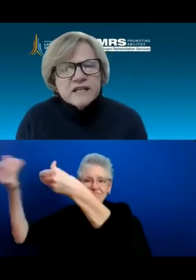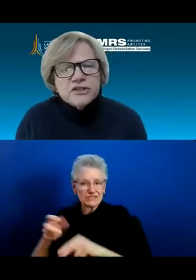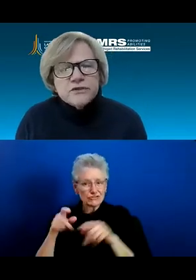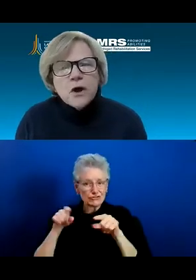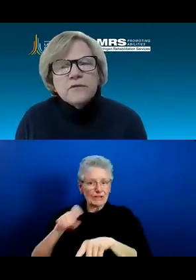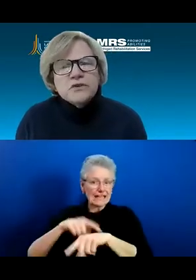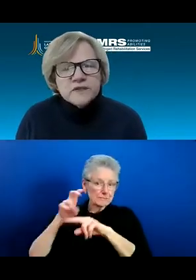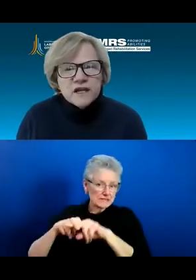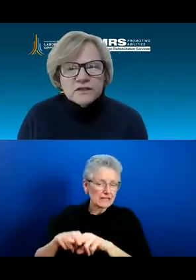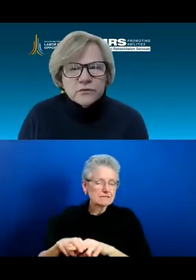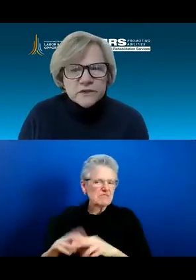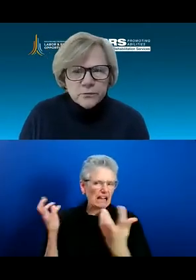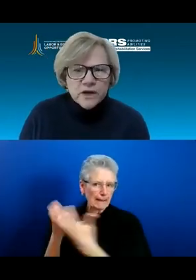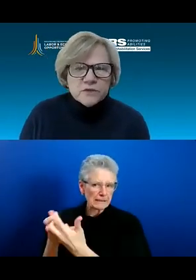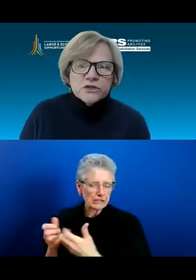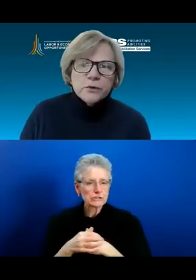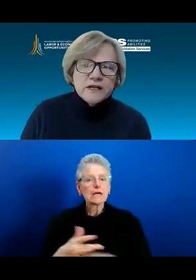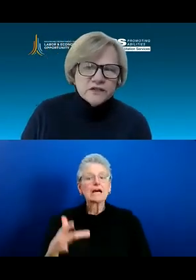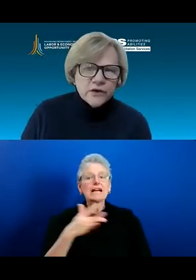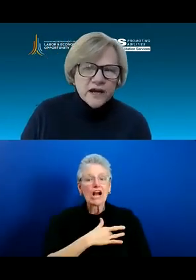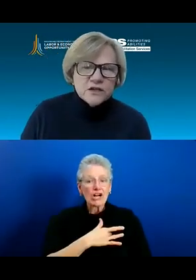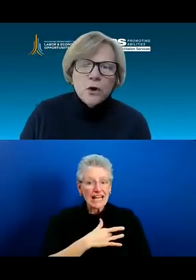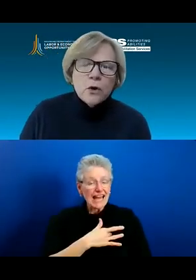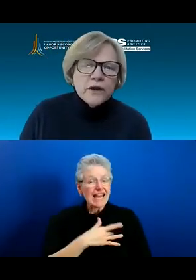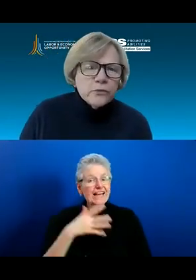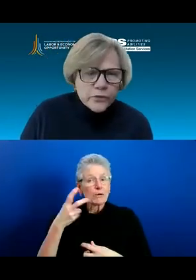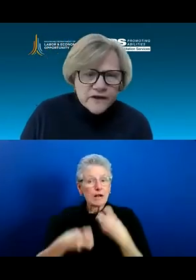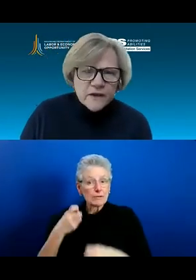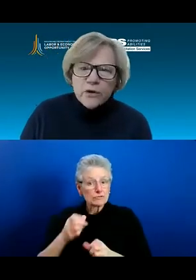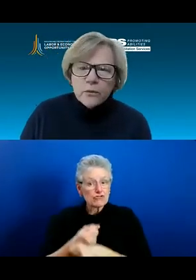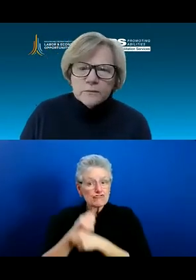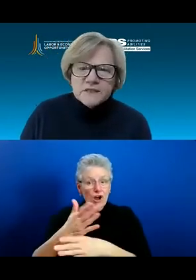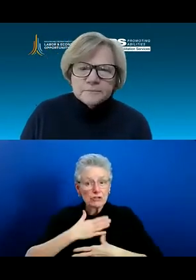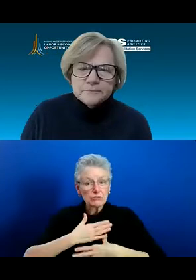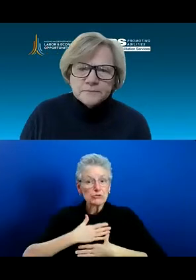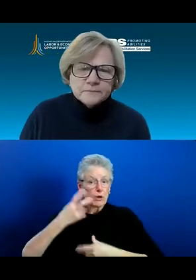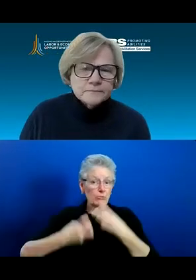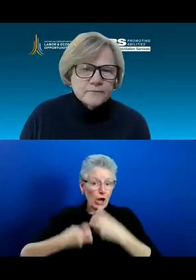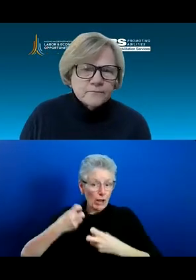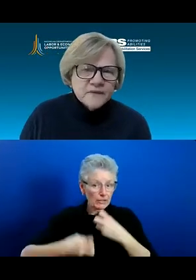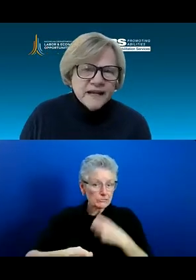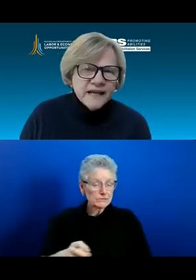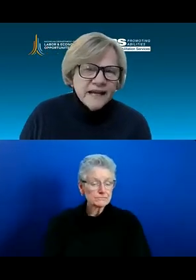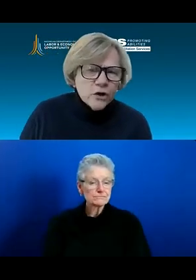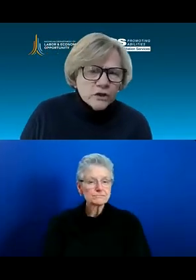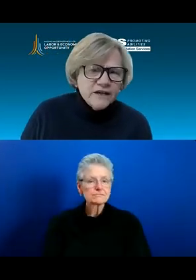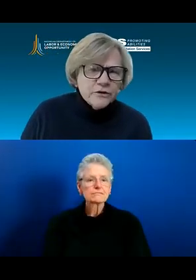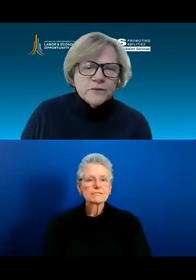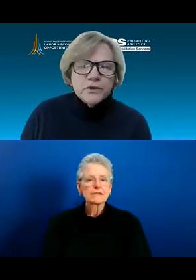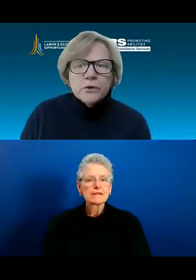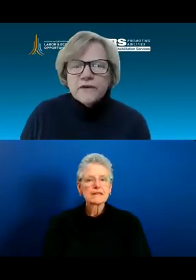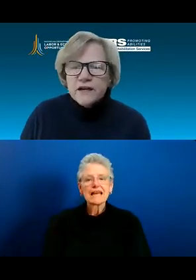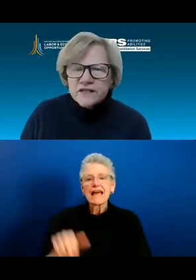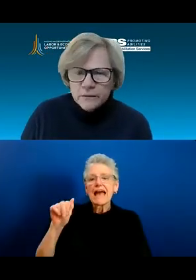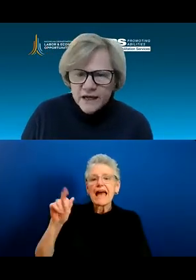Cardiac issues often result in respiratory distress or other breathing problems. Air cleaners